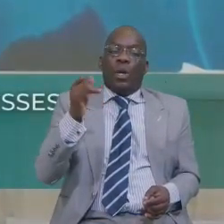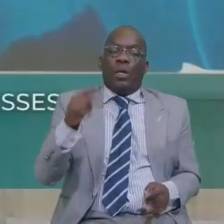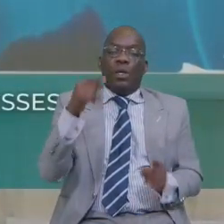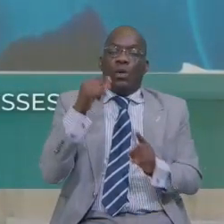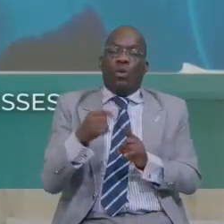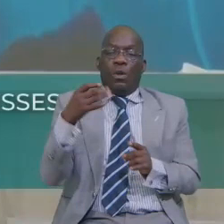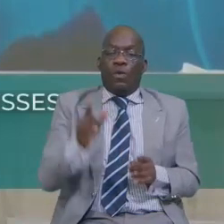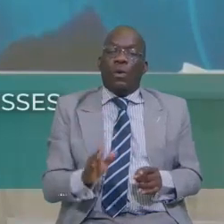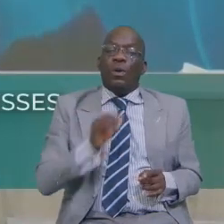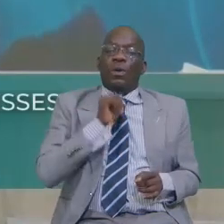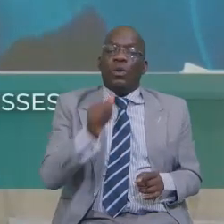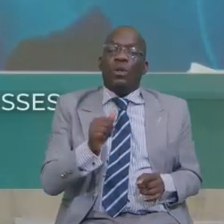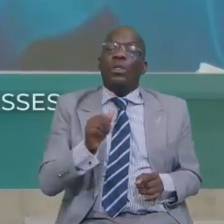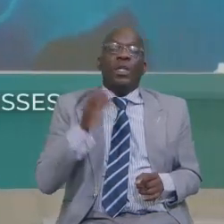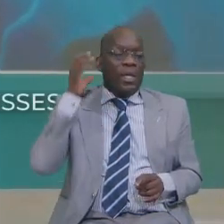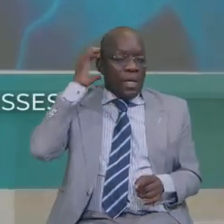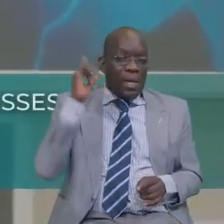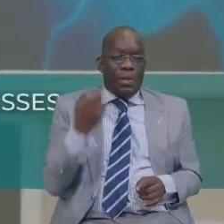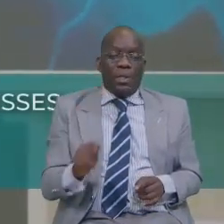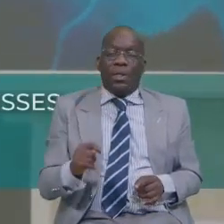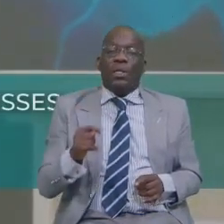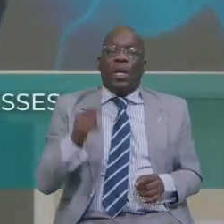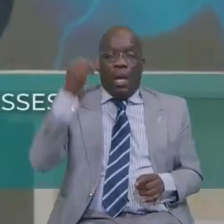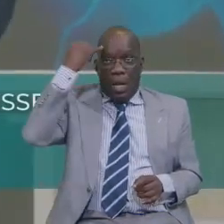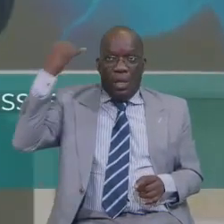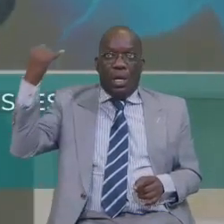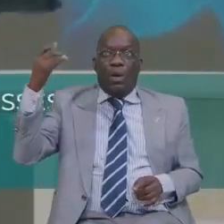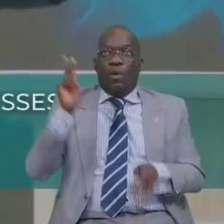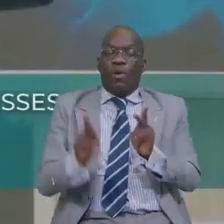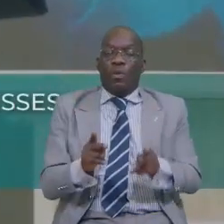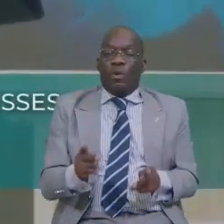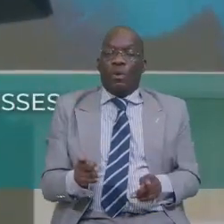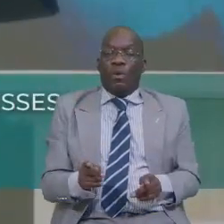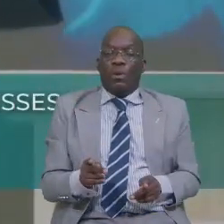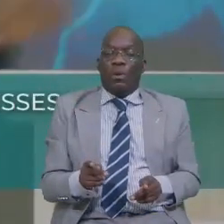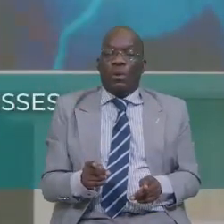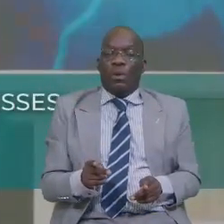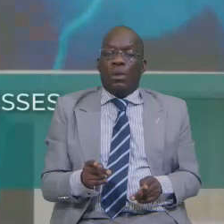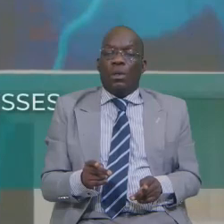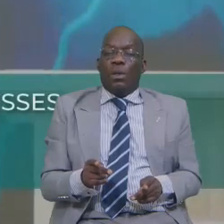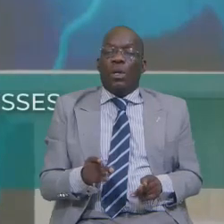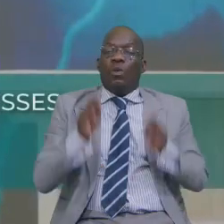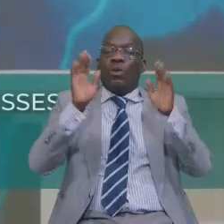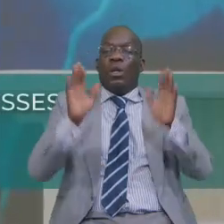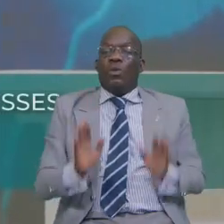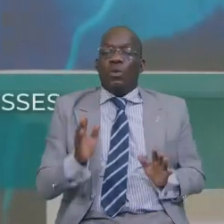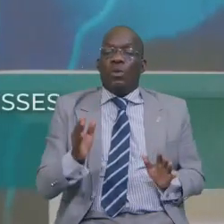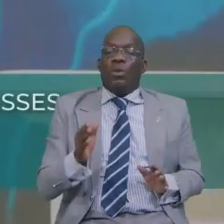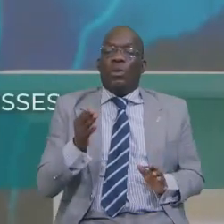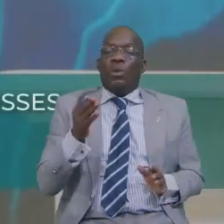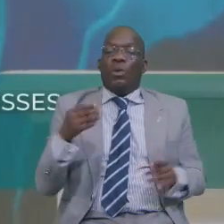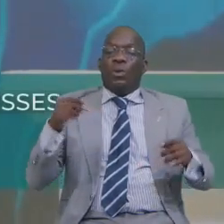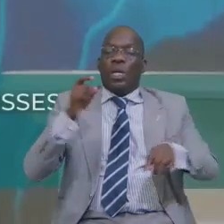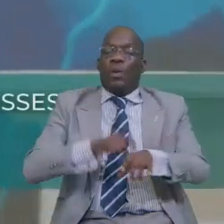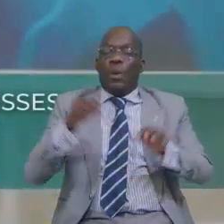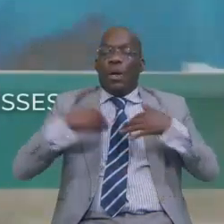hearing the ideas of theologians. Miracle days have gone. Miracles will never happen